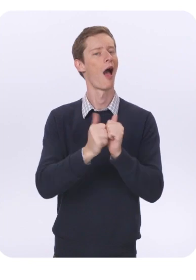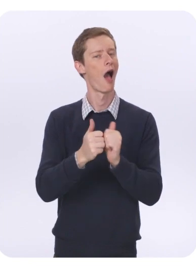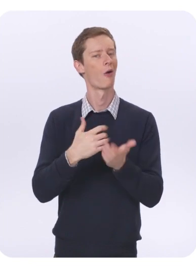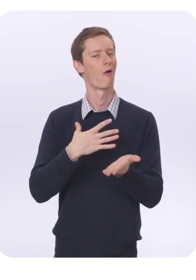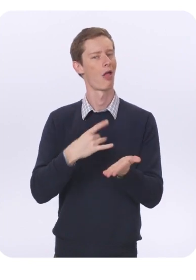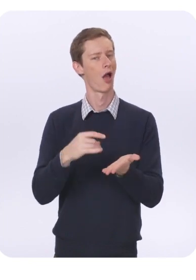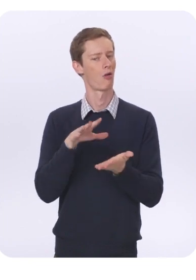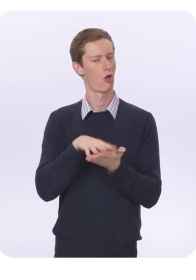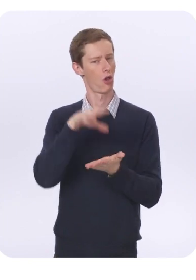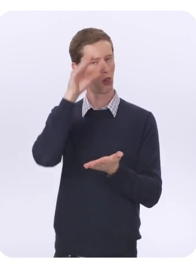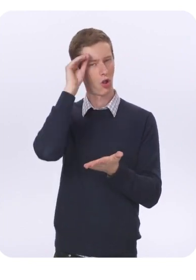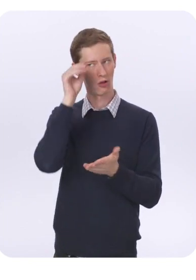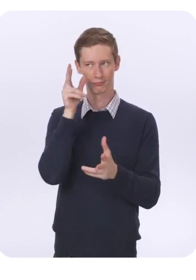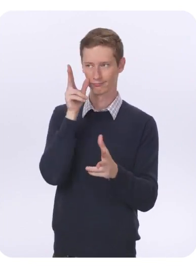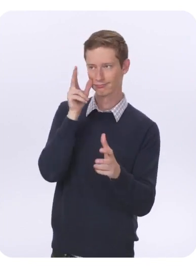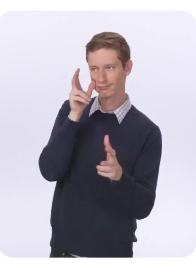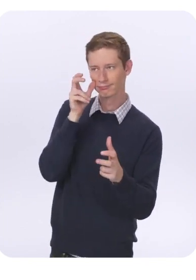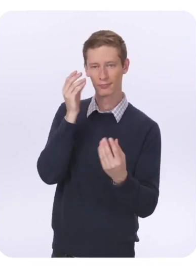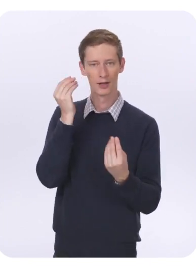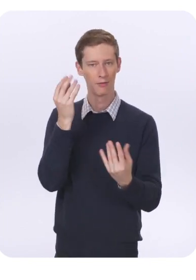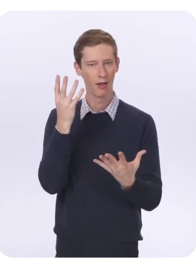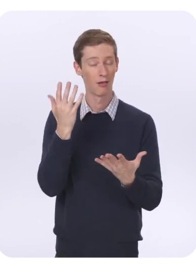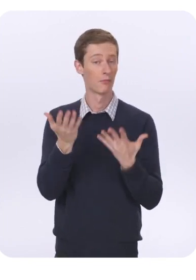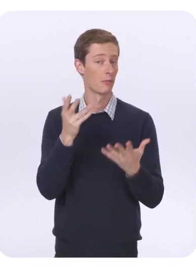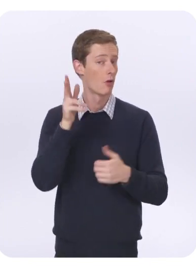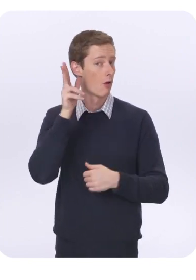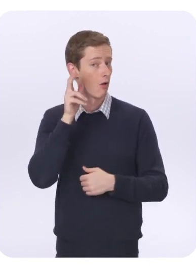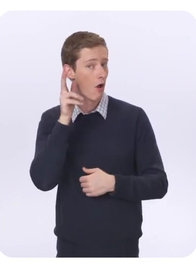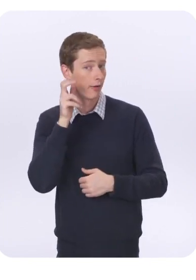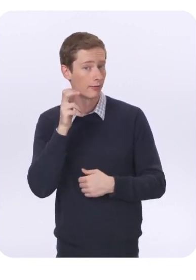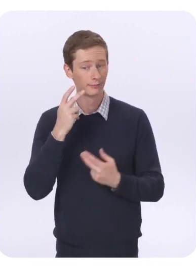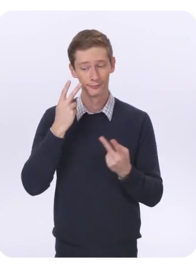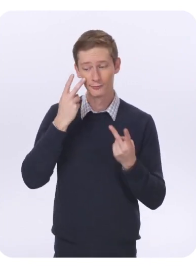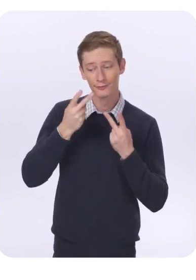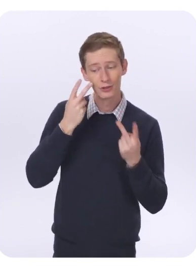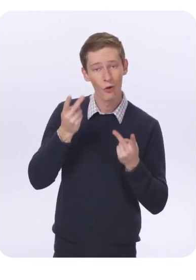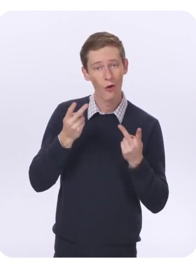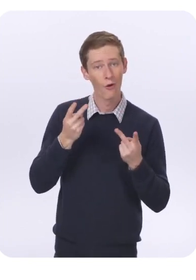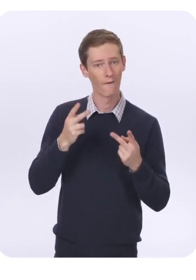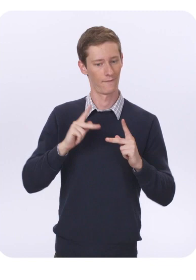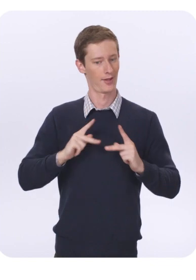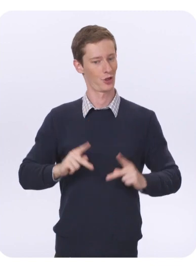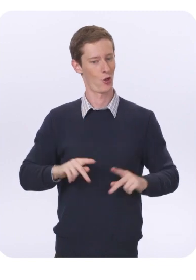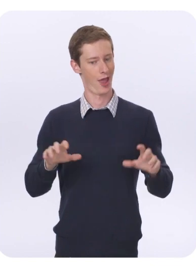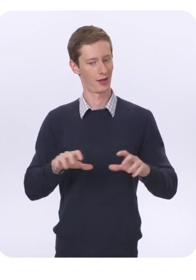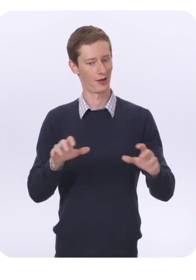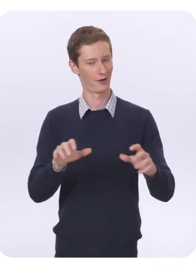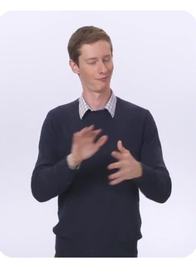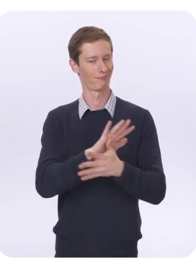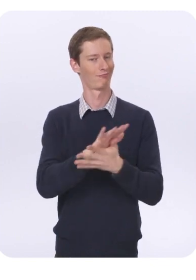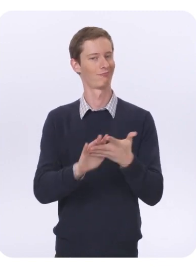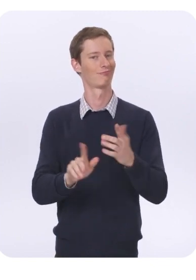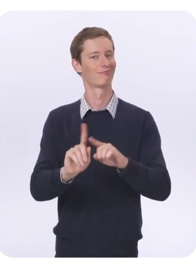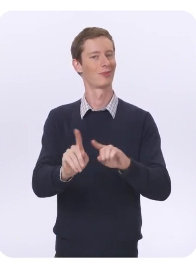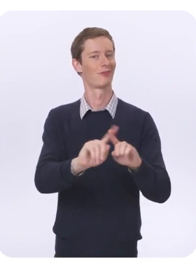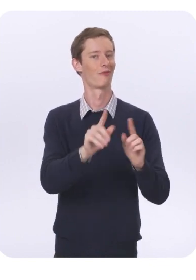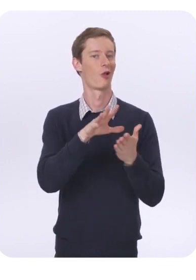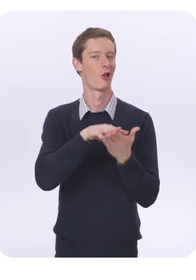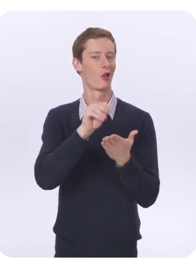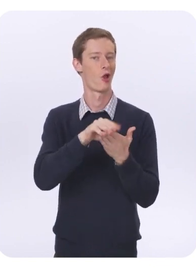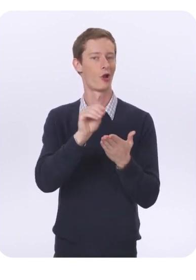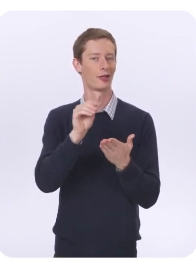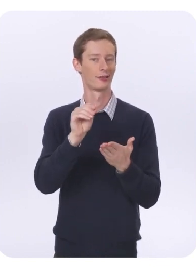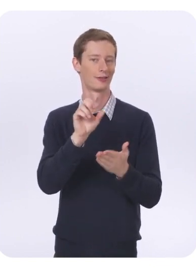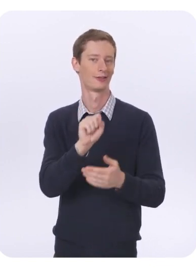and receive information, through audio, visually, or through physical activities. We also think that